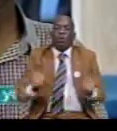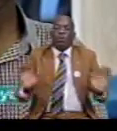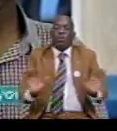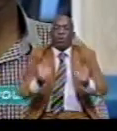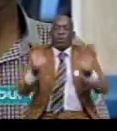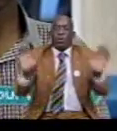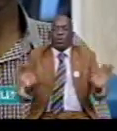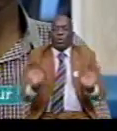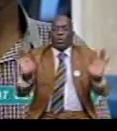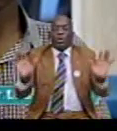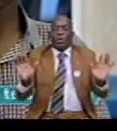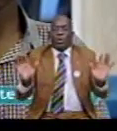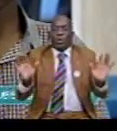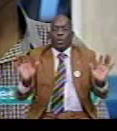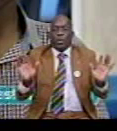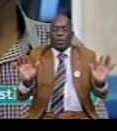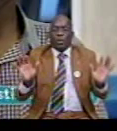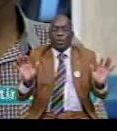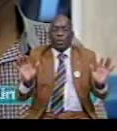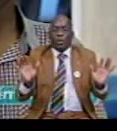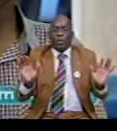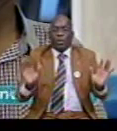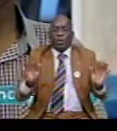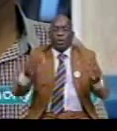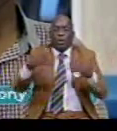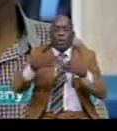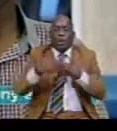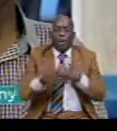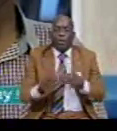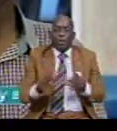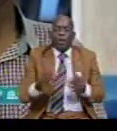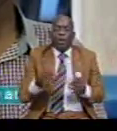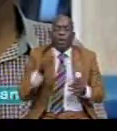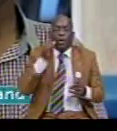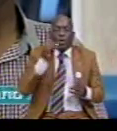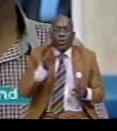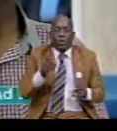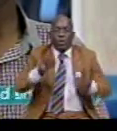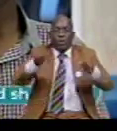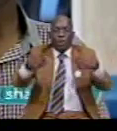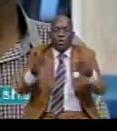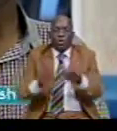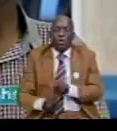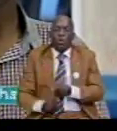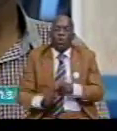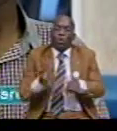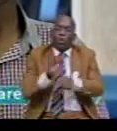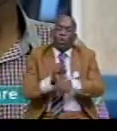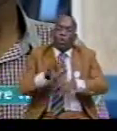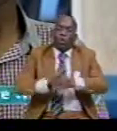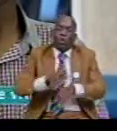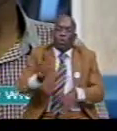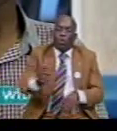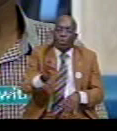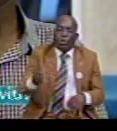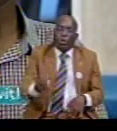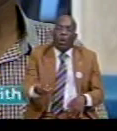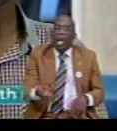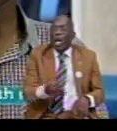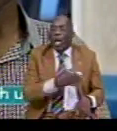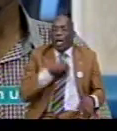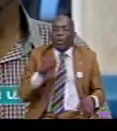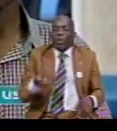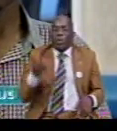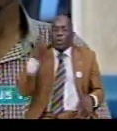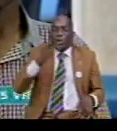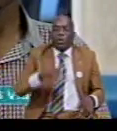Monday, after I got to work on Monday, I was feeling excruciating pains below my abdomen,